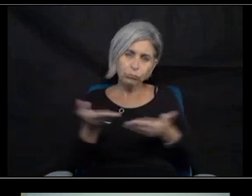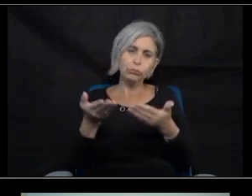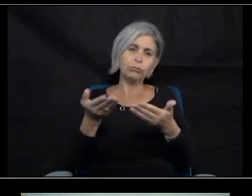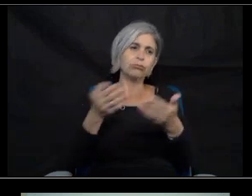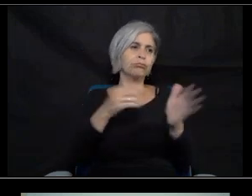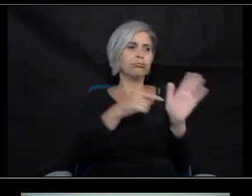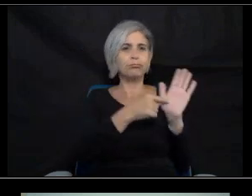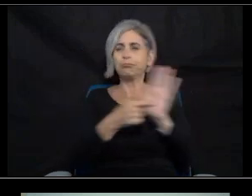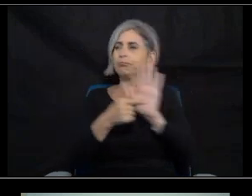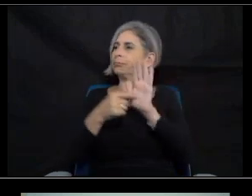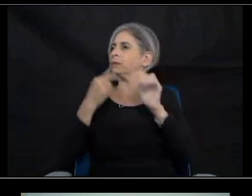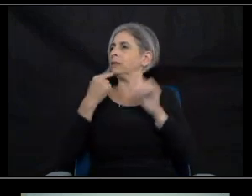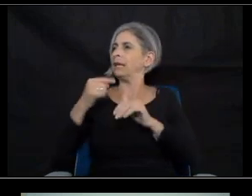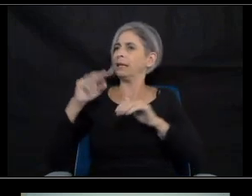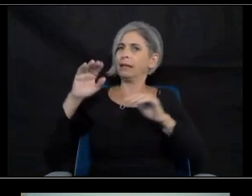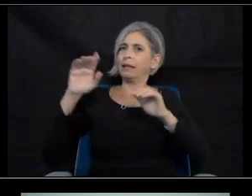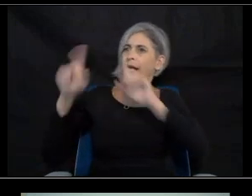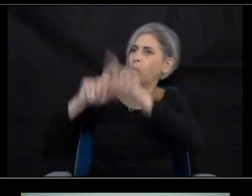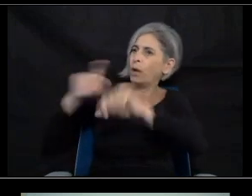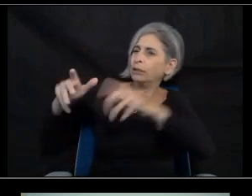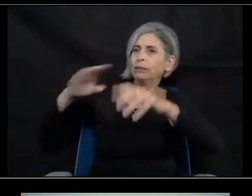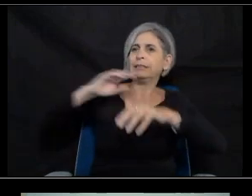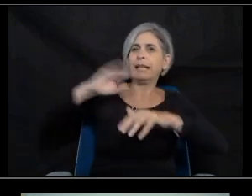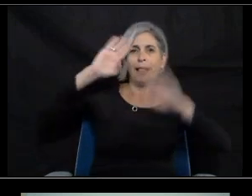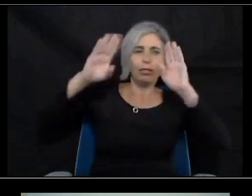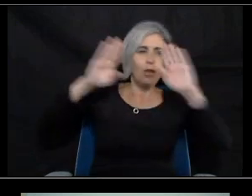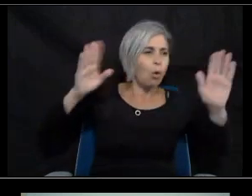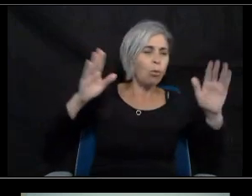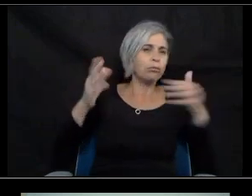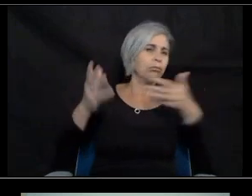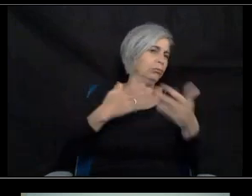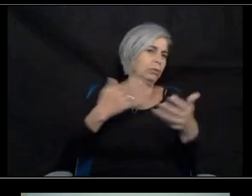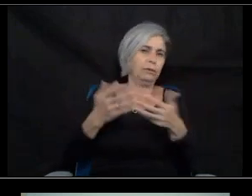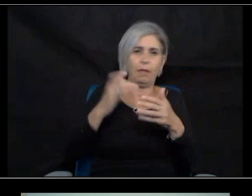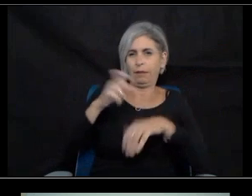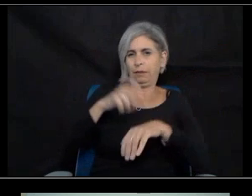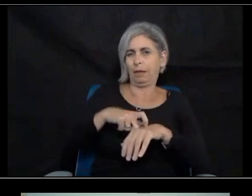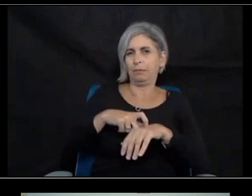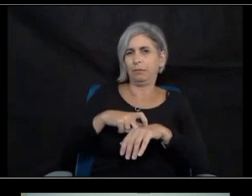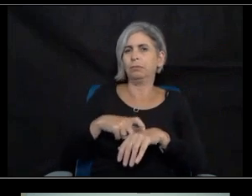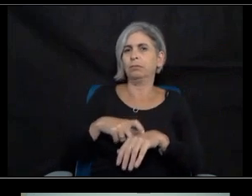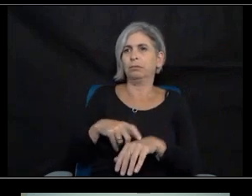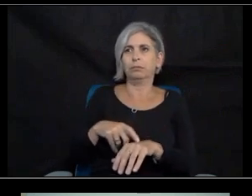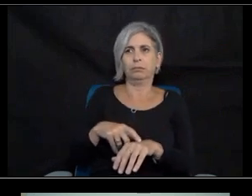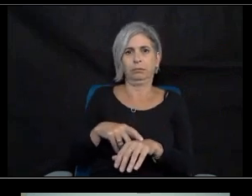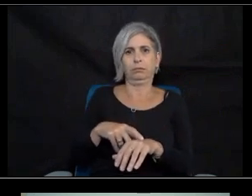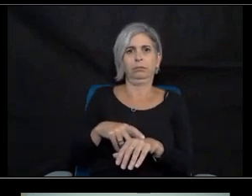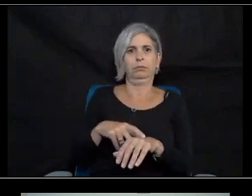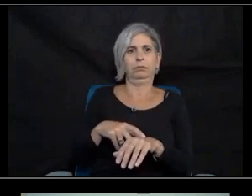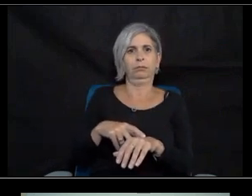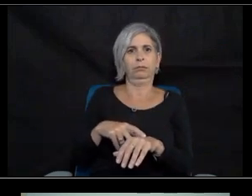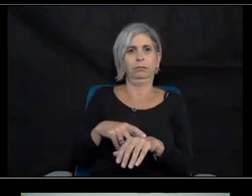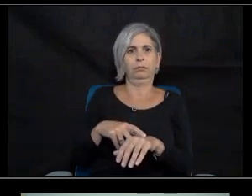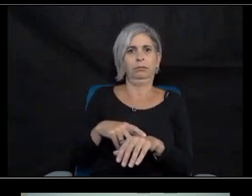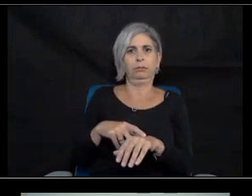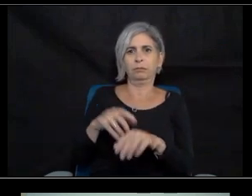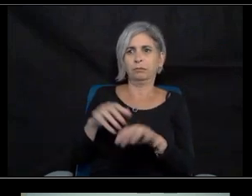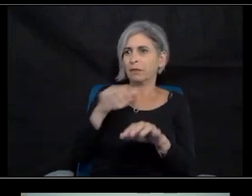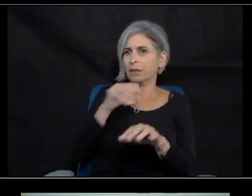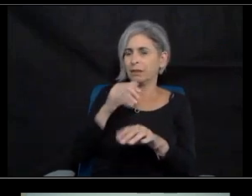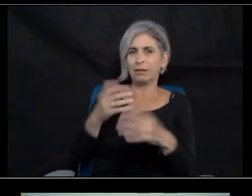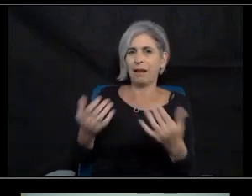so you know, we can ask them questions at that time. I'd be happy to, like, get to know them. It's not a firing